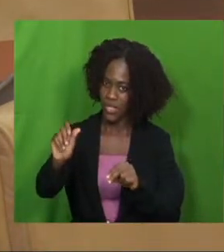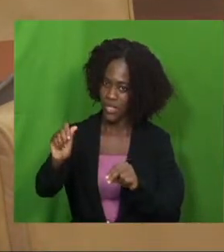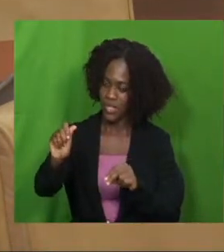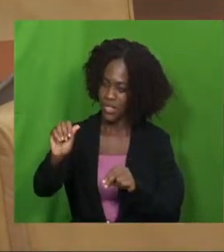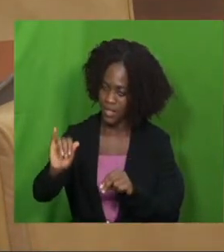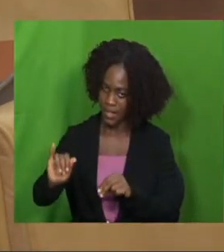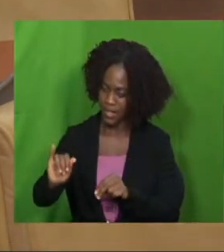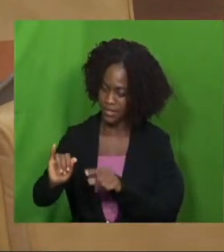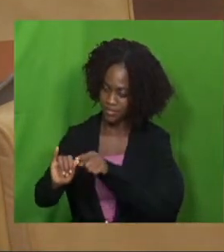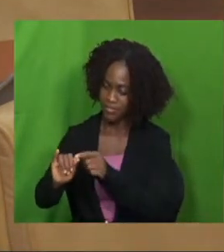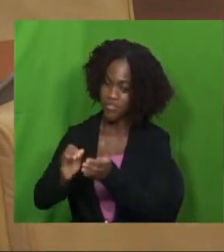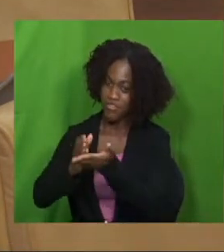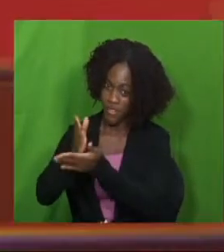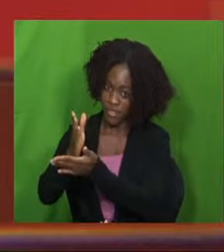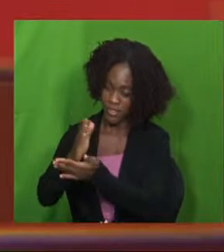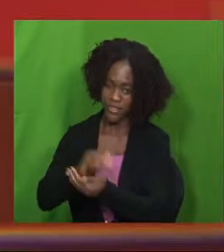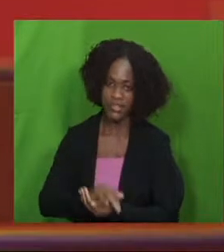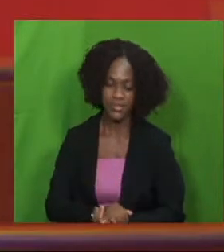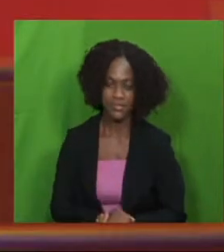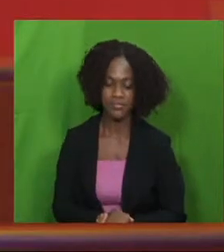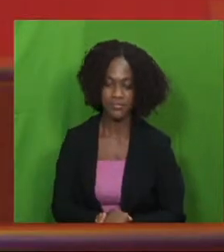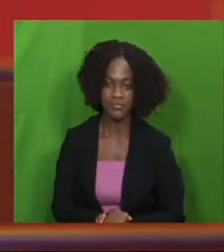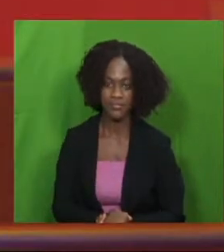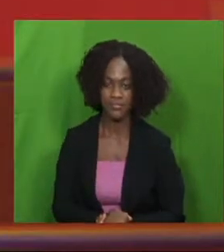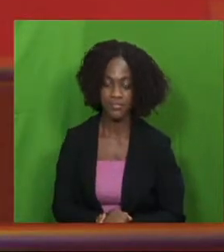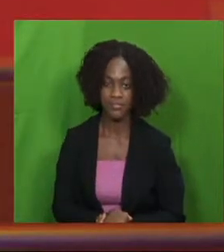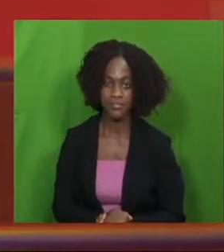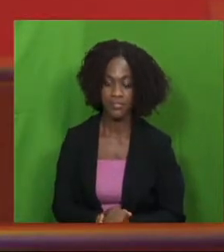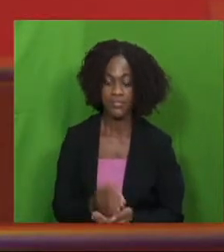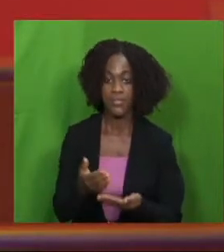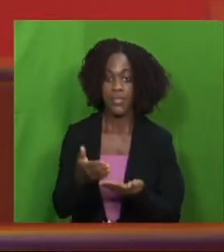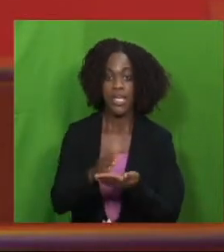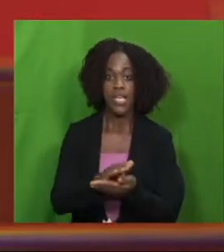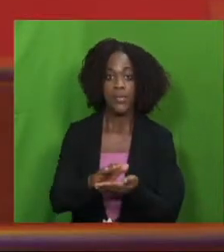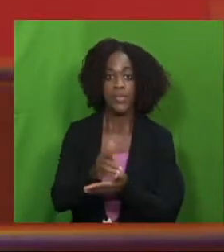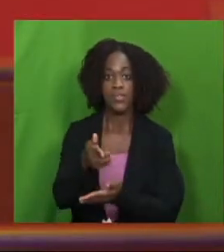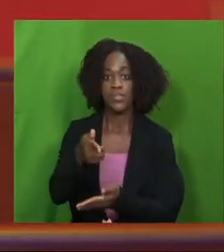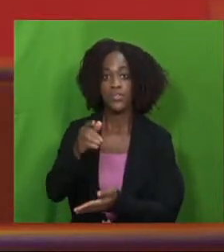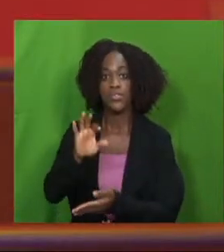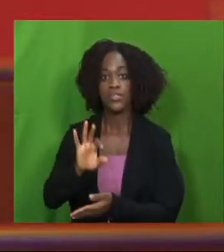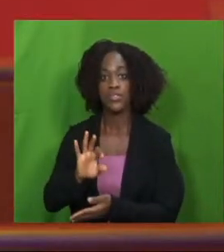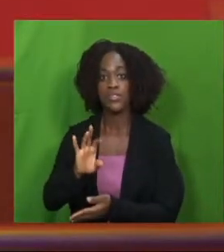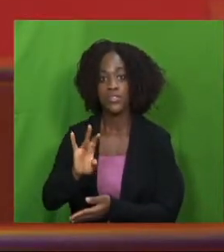Table office, take note. Page 27,